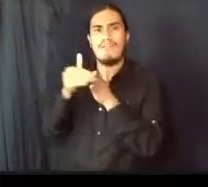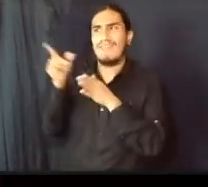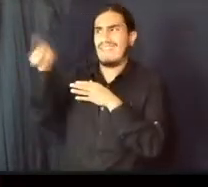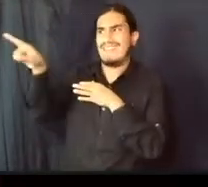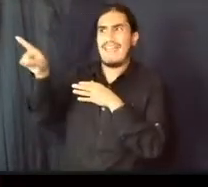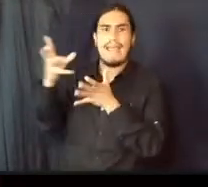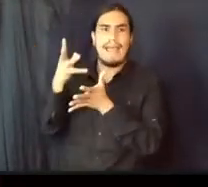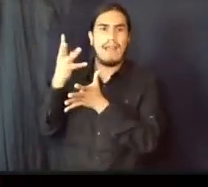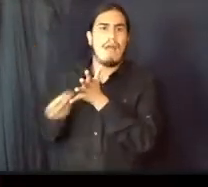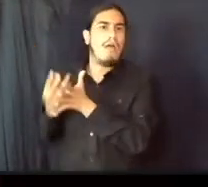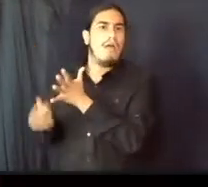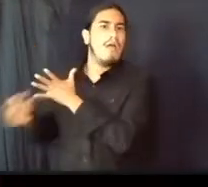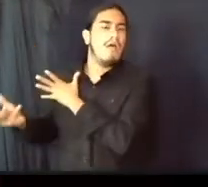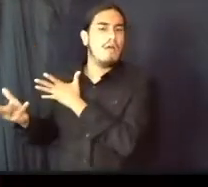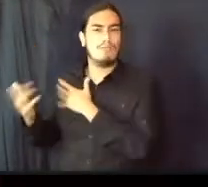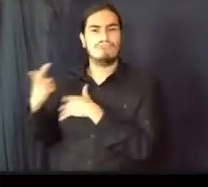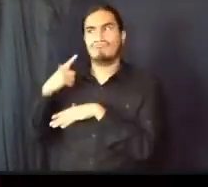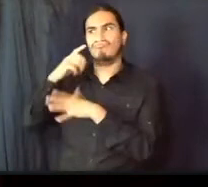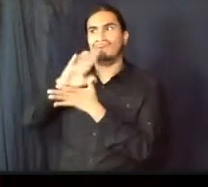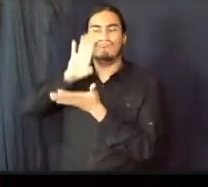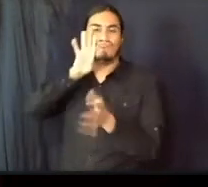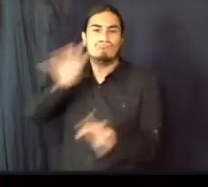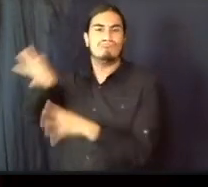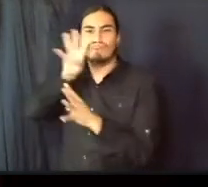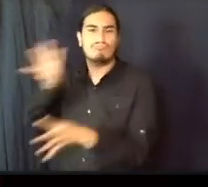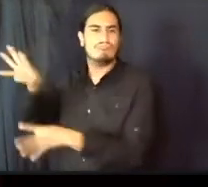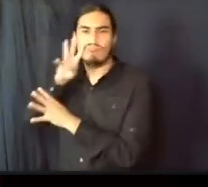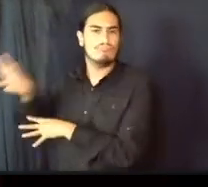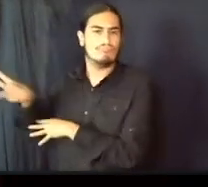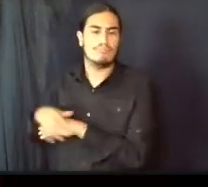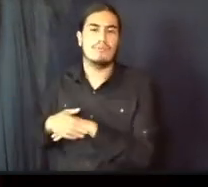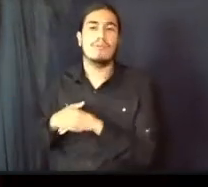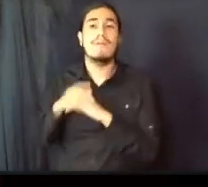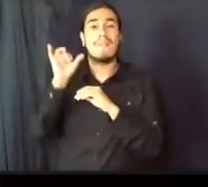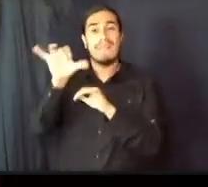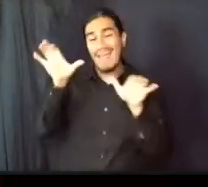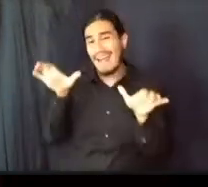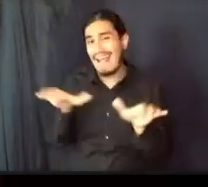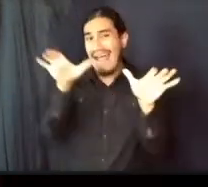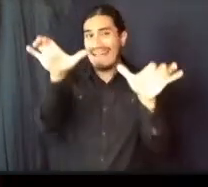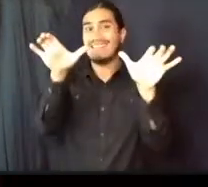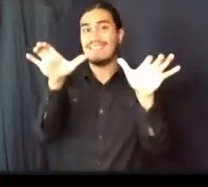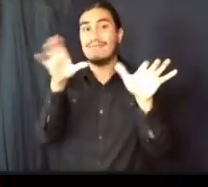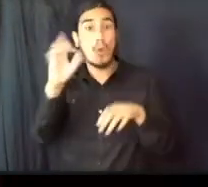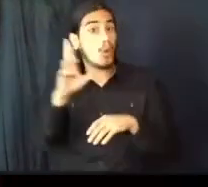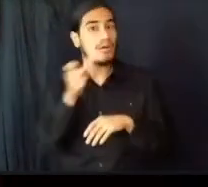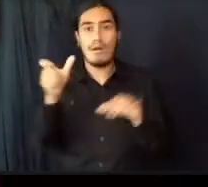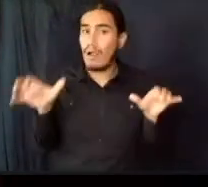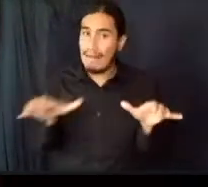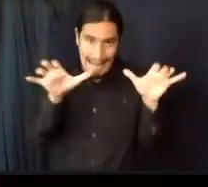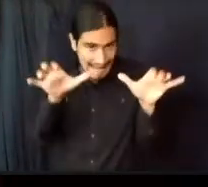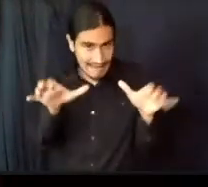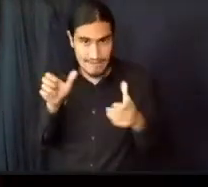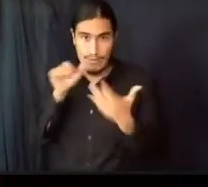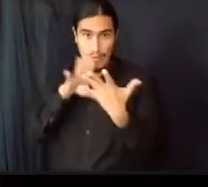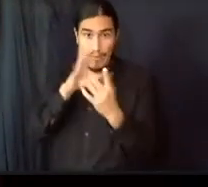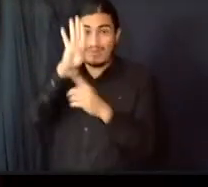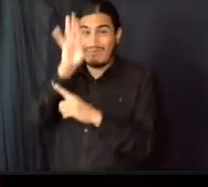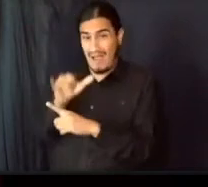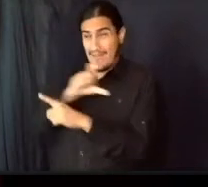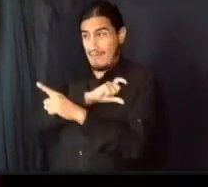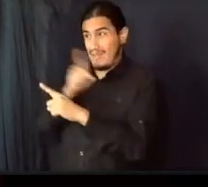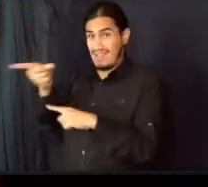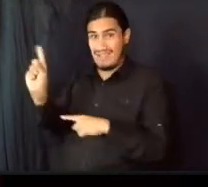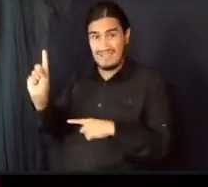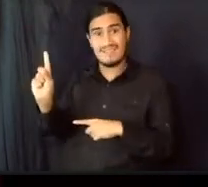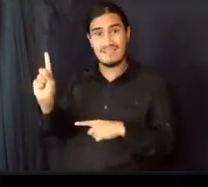of security and safety. The active inaction by police in the case of the Black asylum seeker Rita Ovo-Oyunge